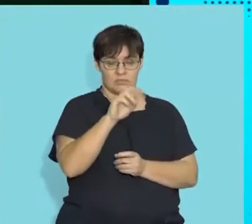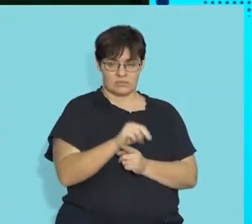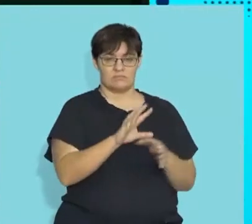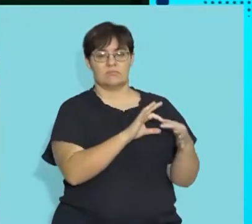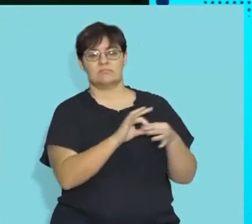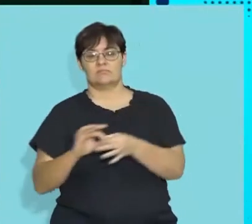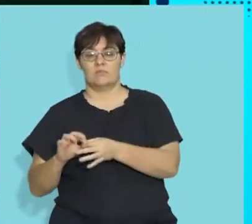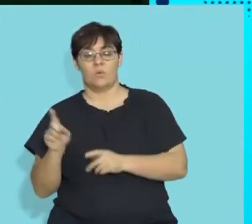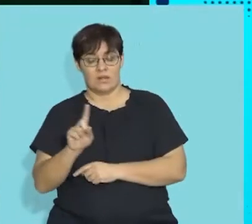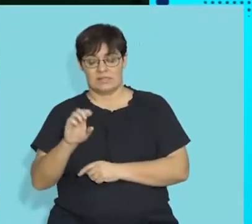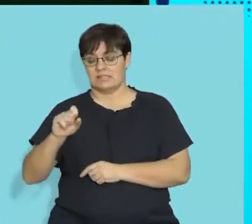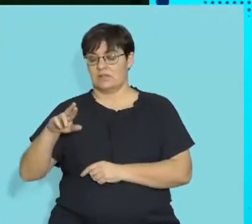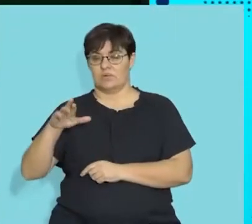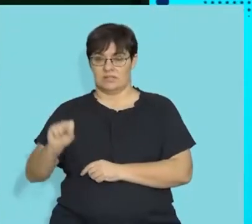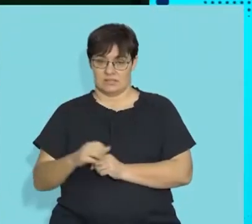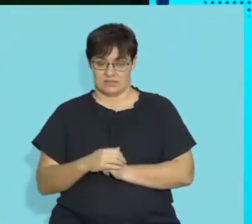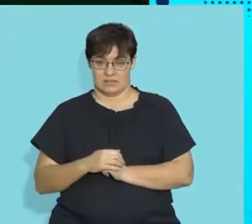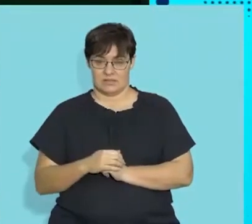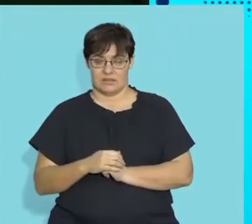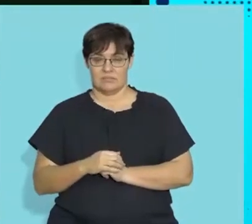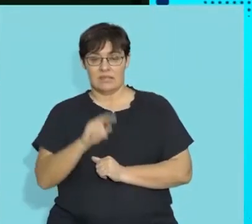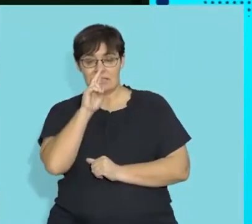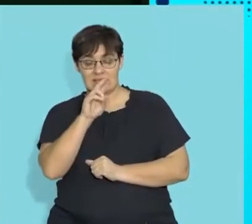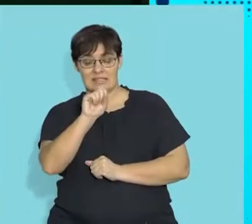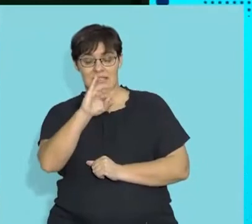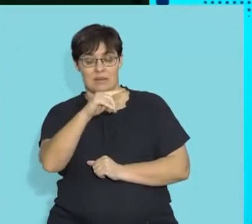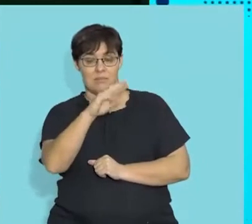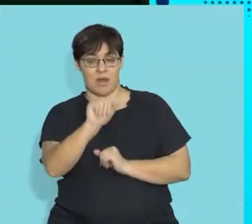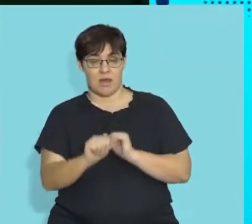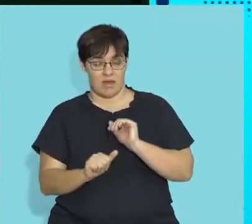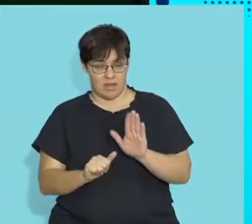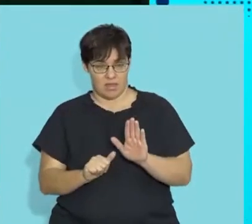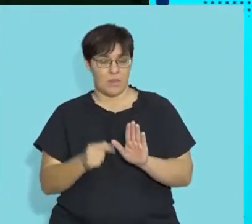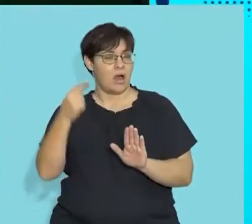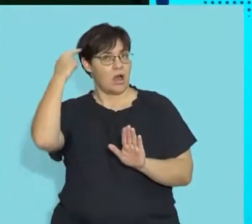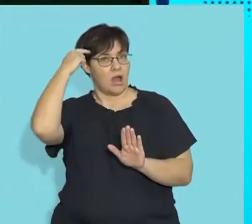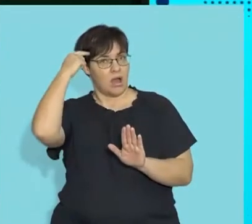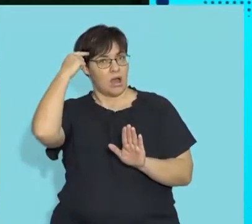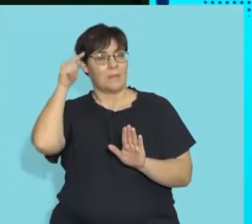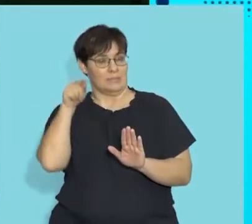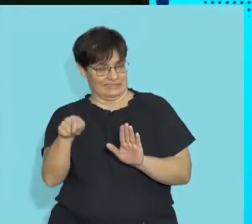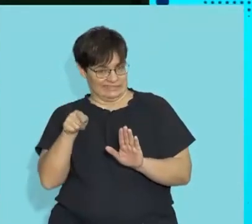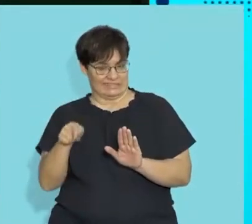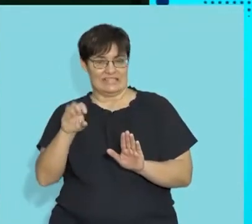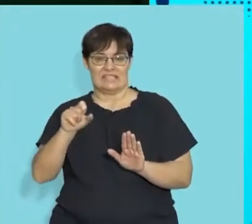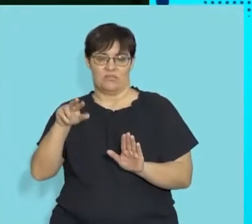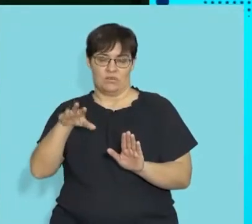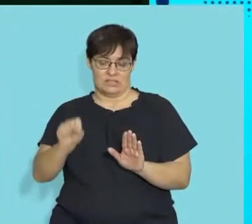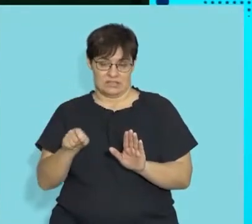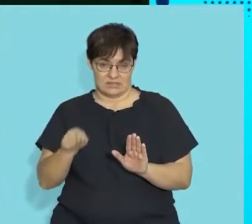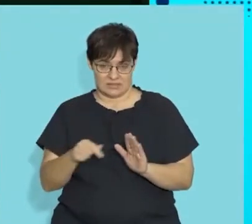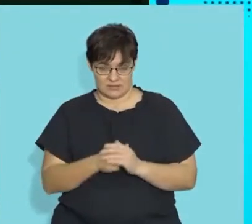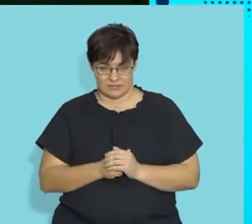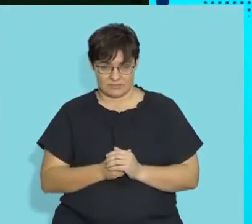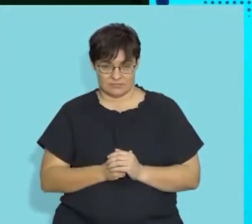is often associated with series. So when I see a sigma, I need an alarm bell to go off in my head telling